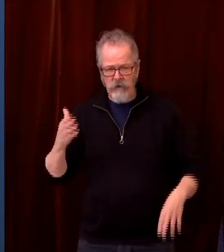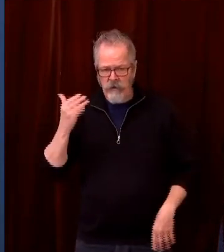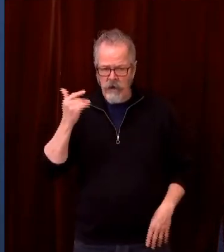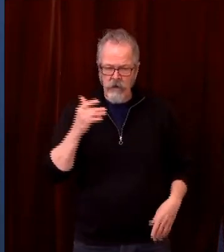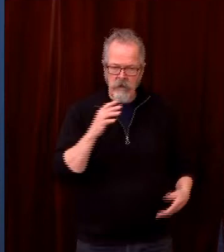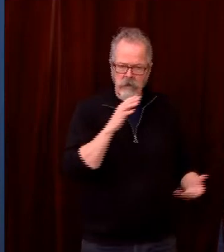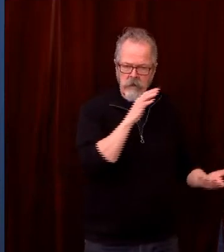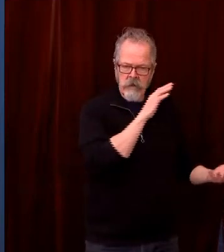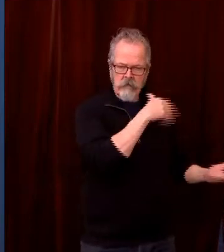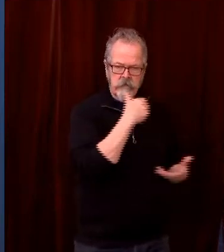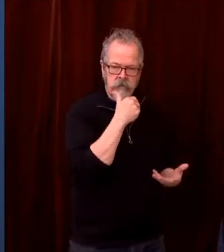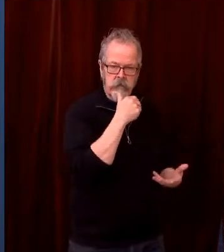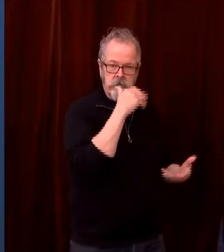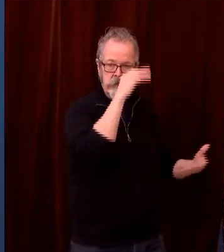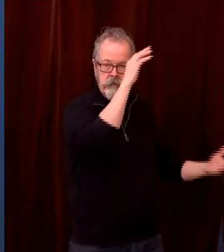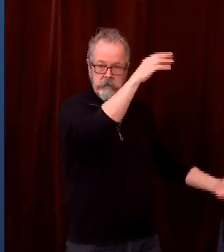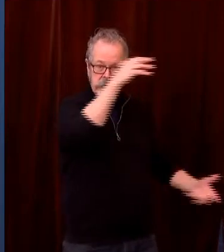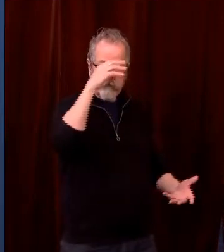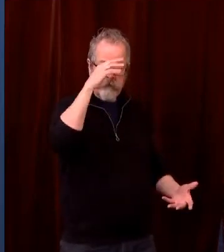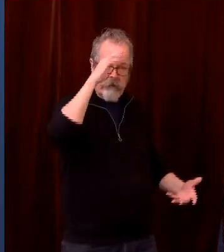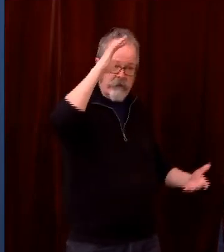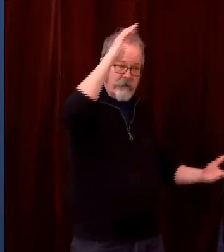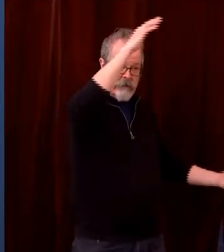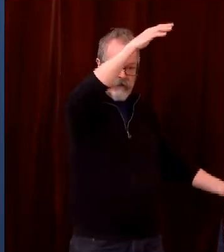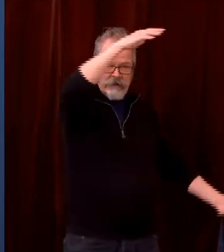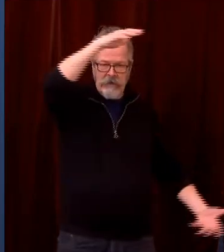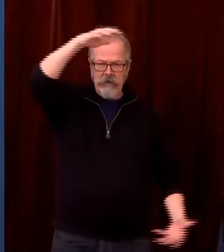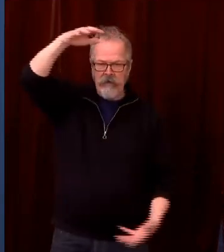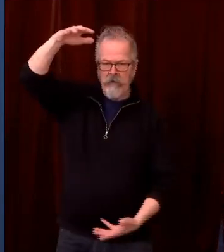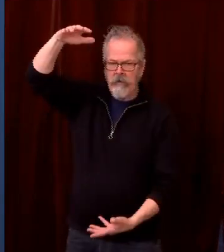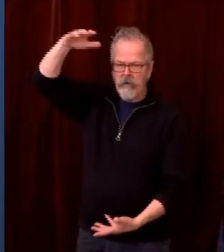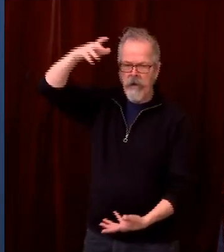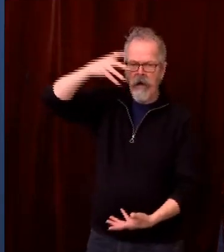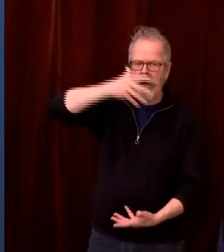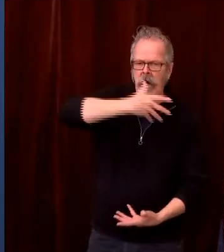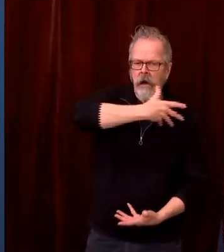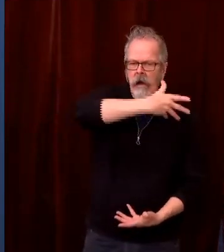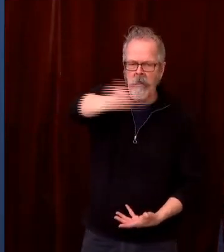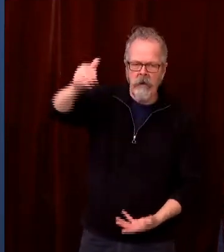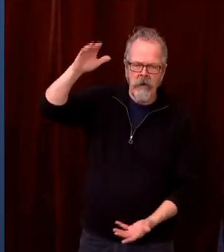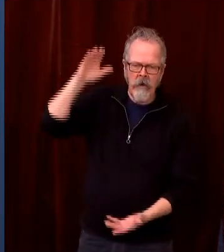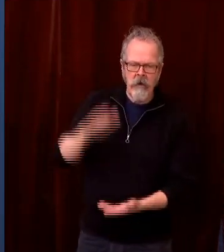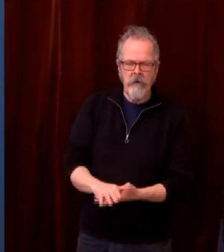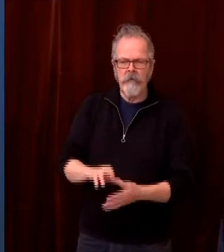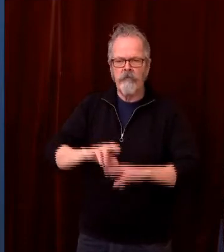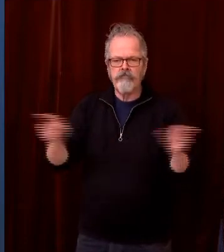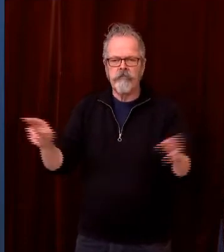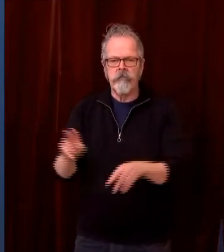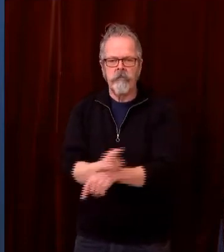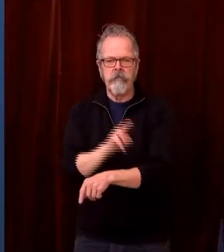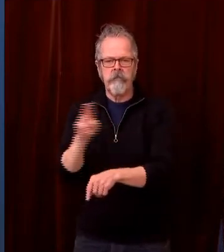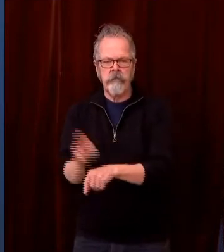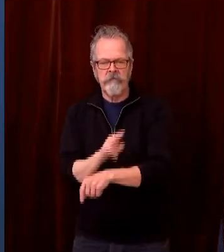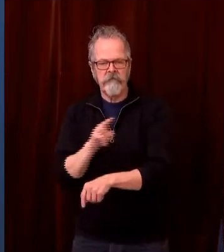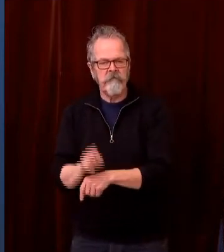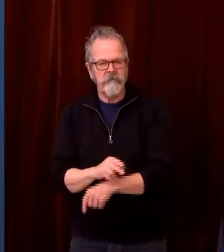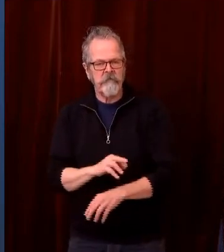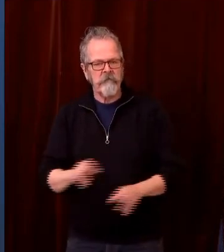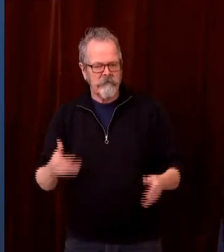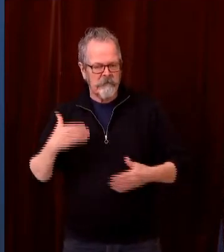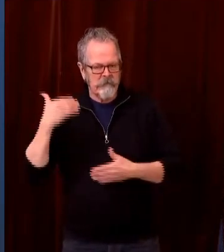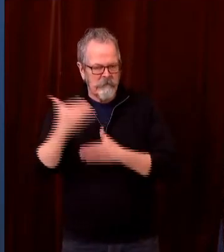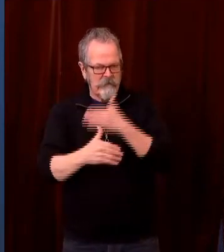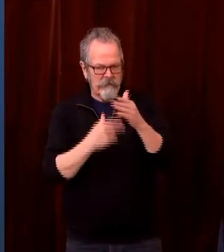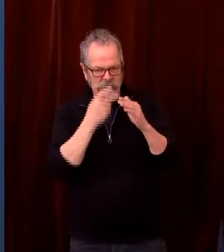more dosage in the upcoming weeks, and we want to be ready for that. And that's why we're increasing our capacity dramatically. So